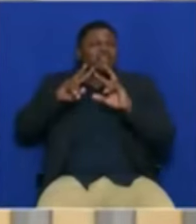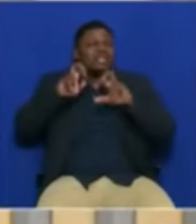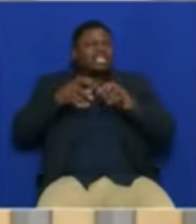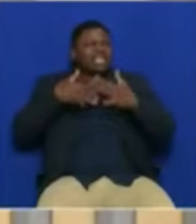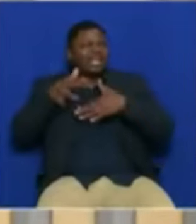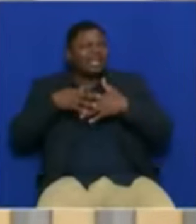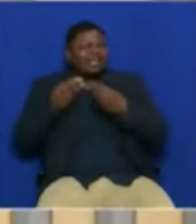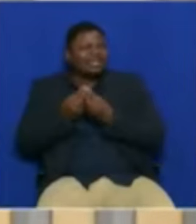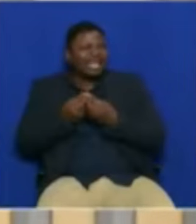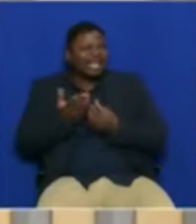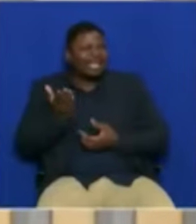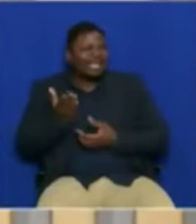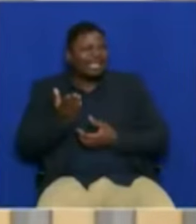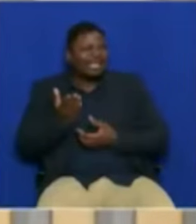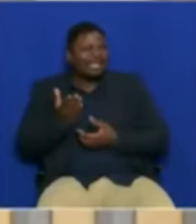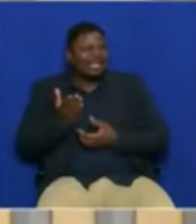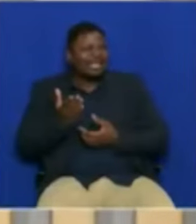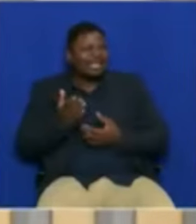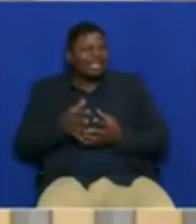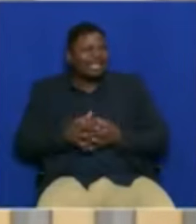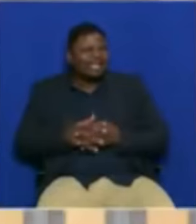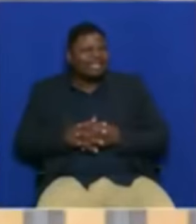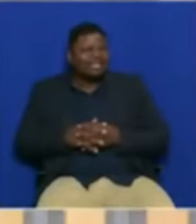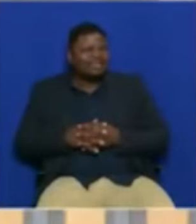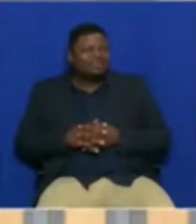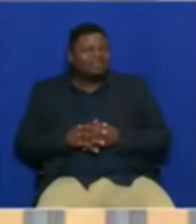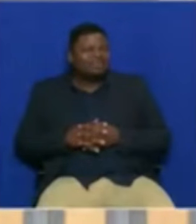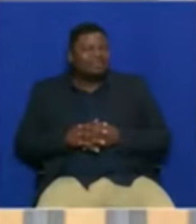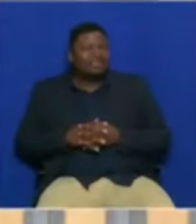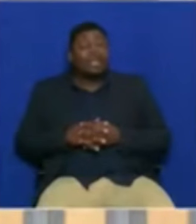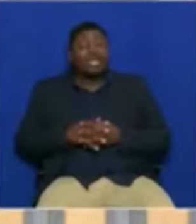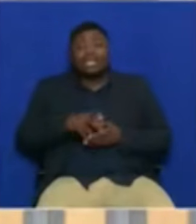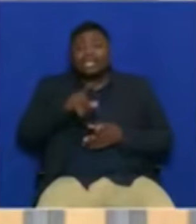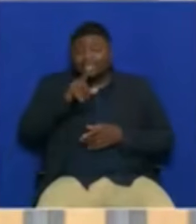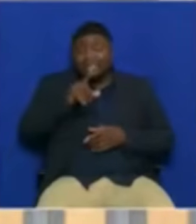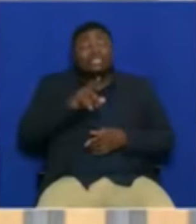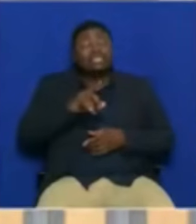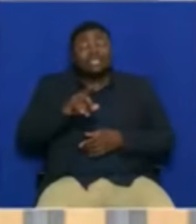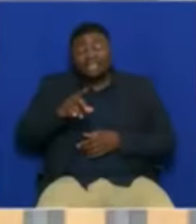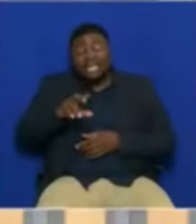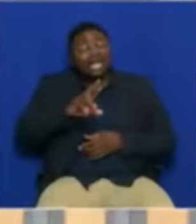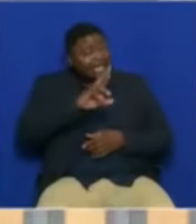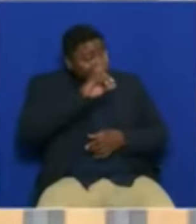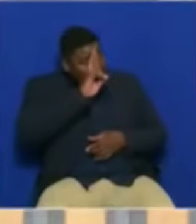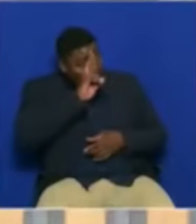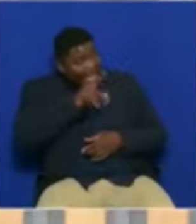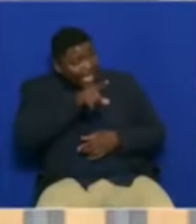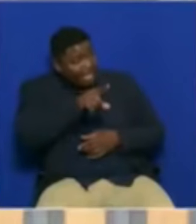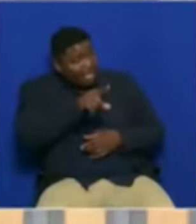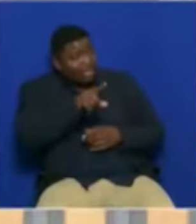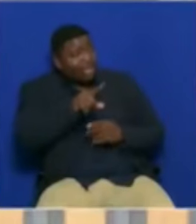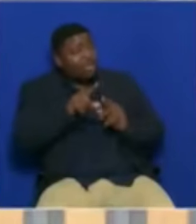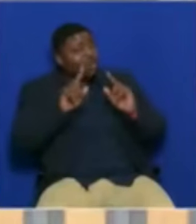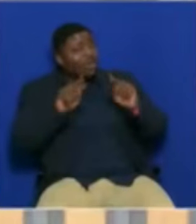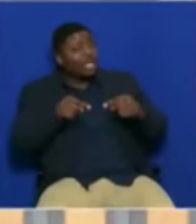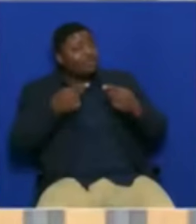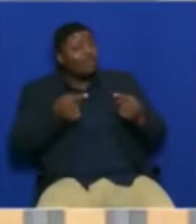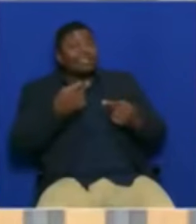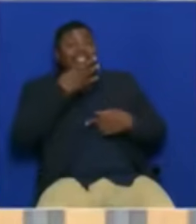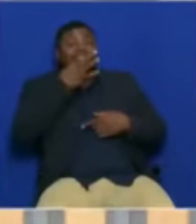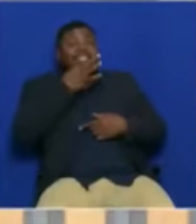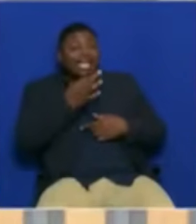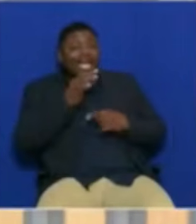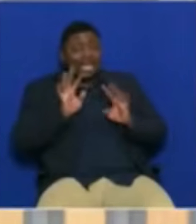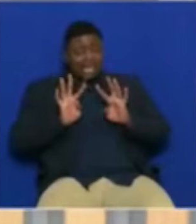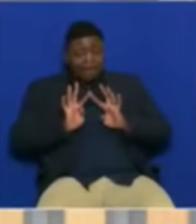Commissioner. And bear in mind, you are not able to say that panel was drawn